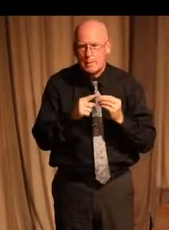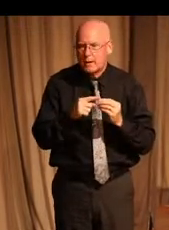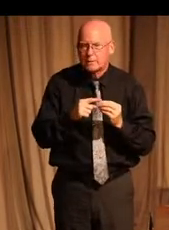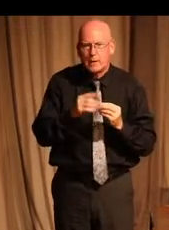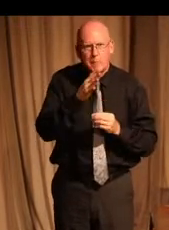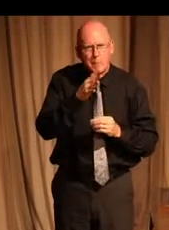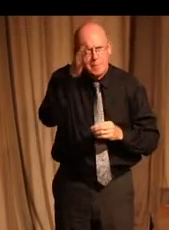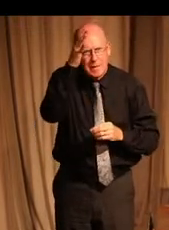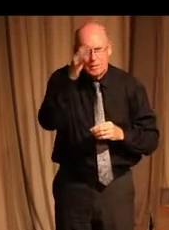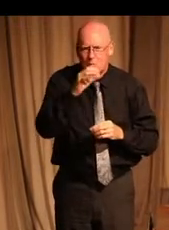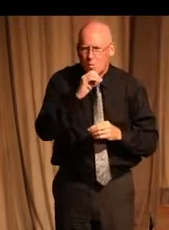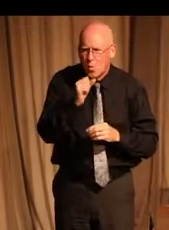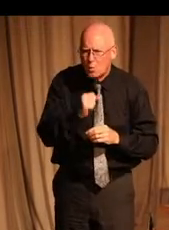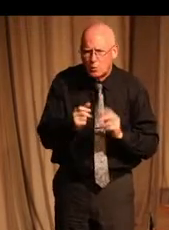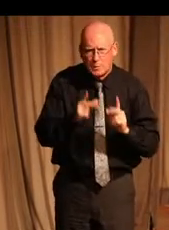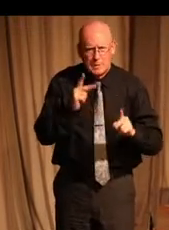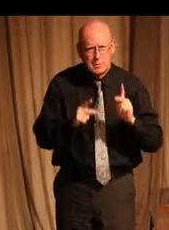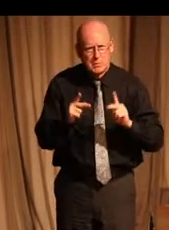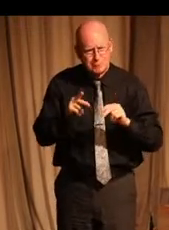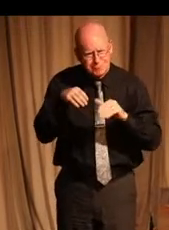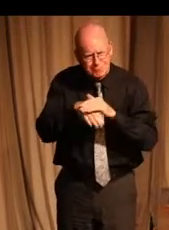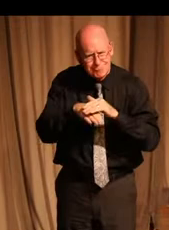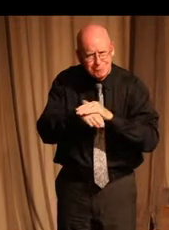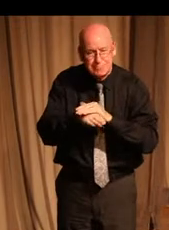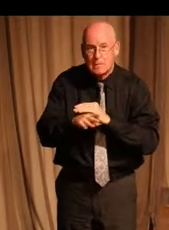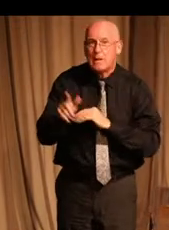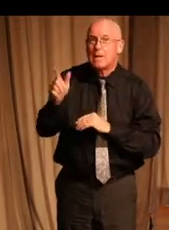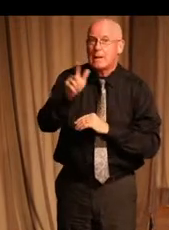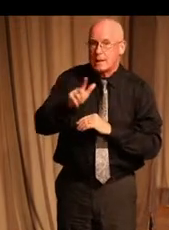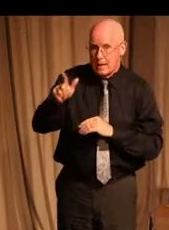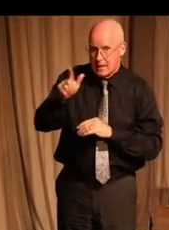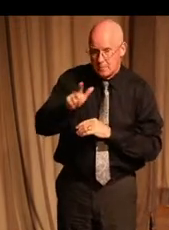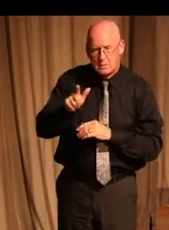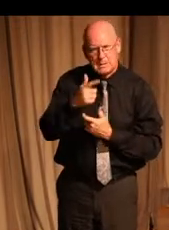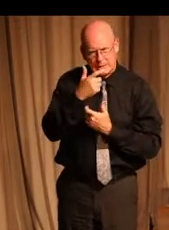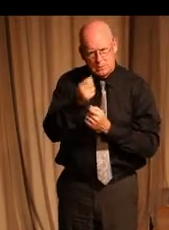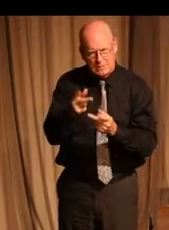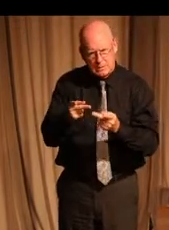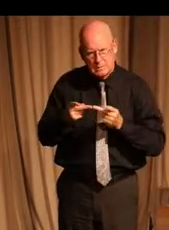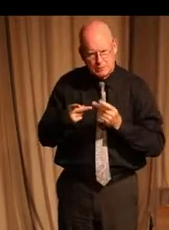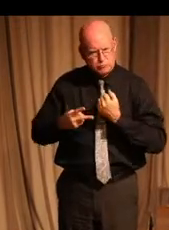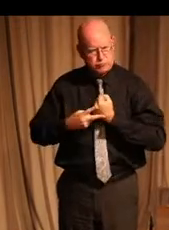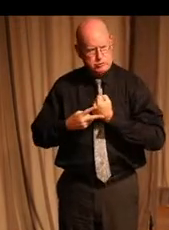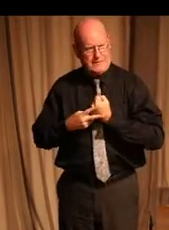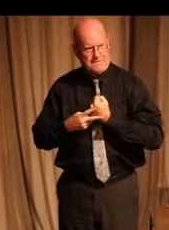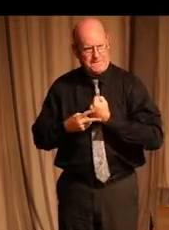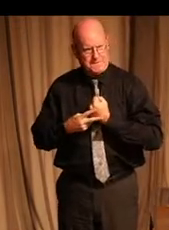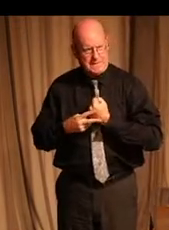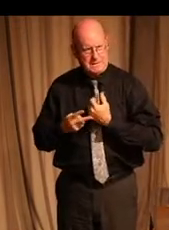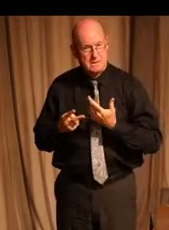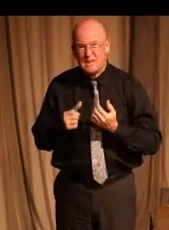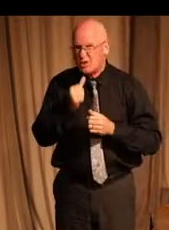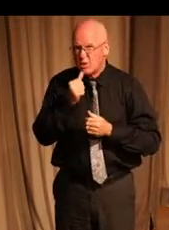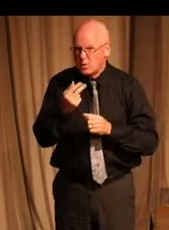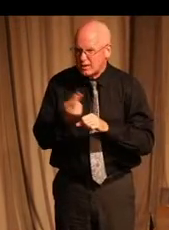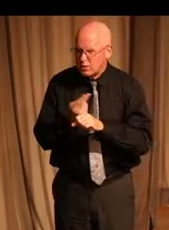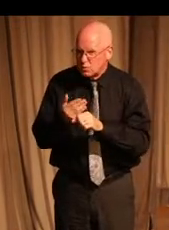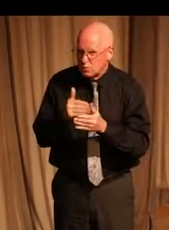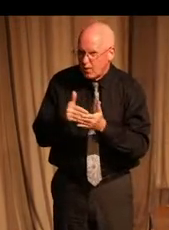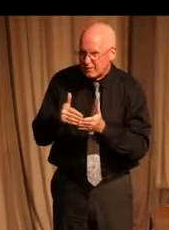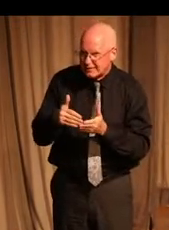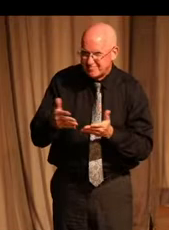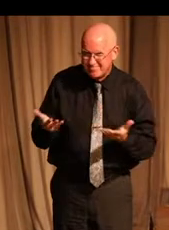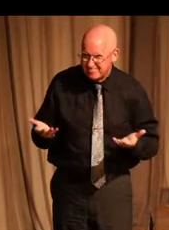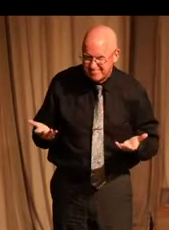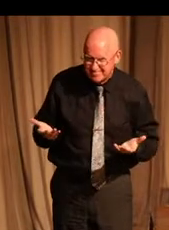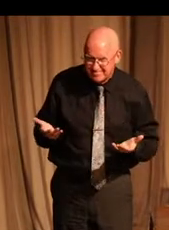elderly, like the access space. So I think libraries can be a really interesting space that and don't get used as much as they can be.